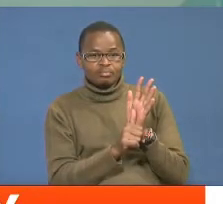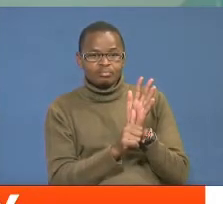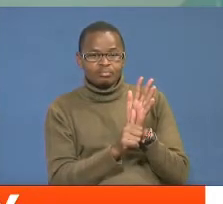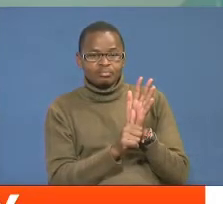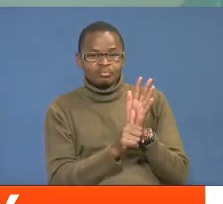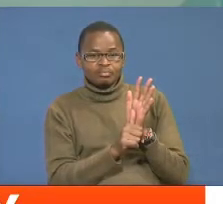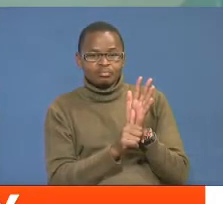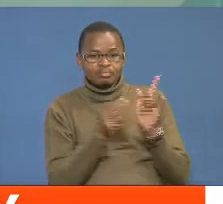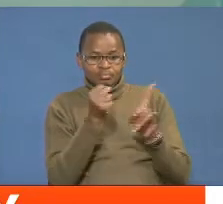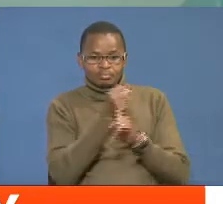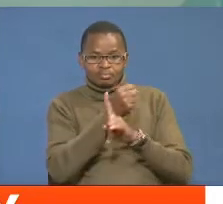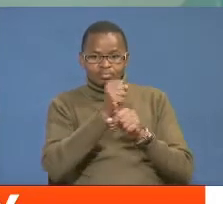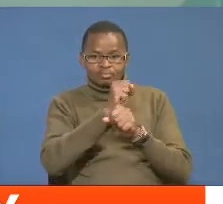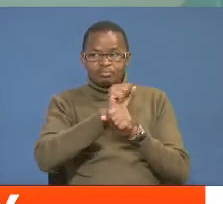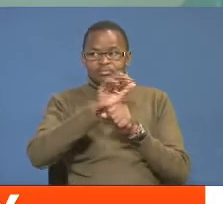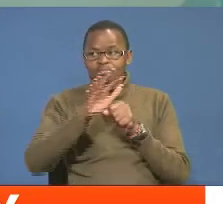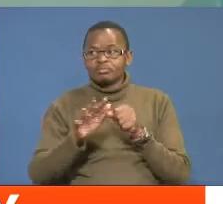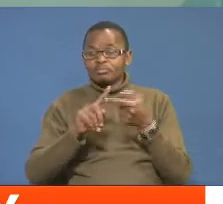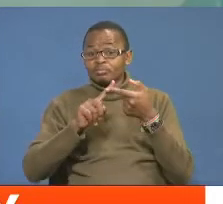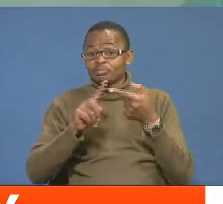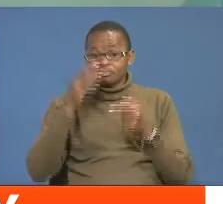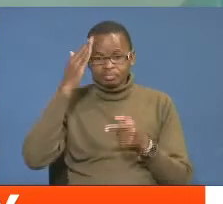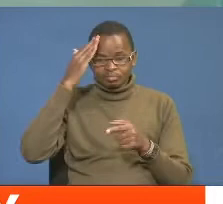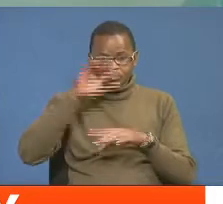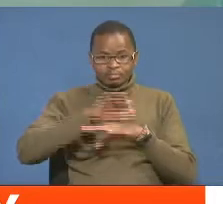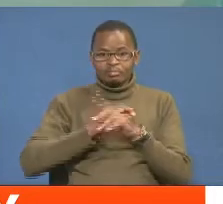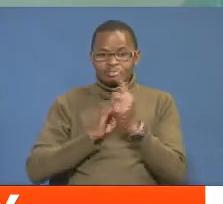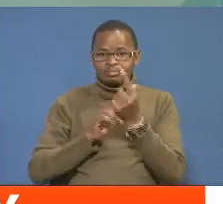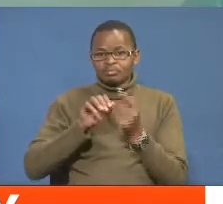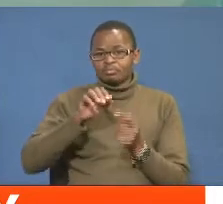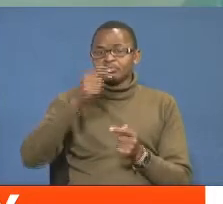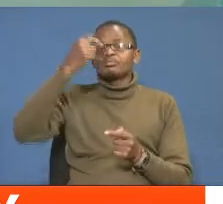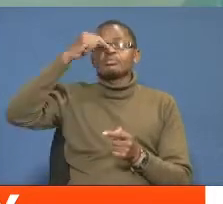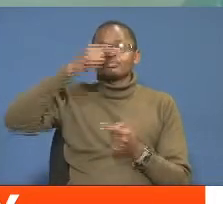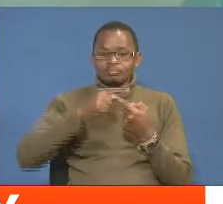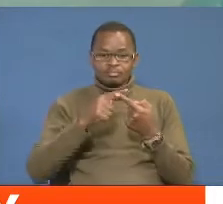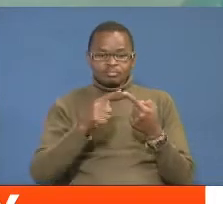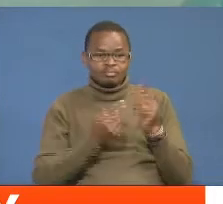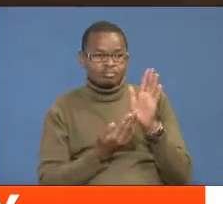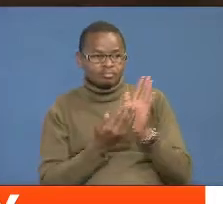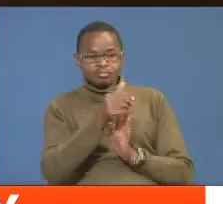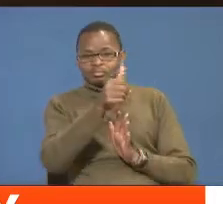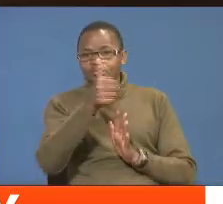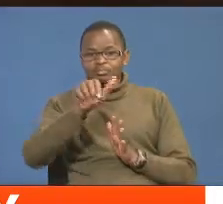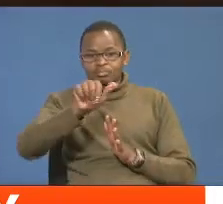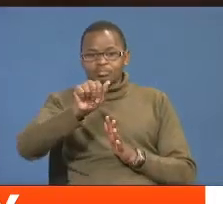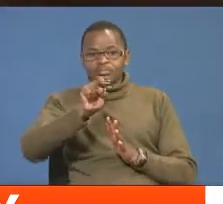you know, fight against COVID. But, you know, if you got the first vaccine, but you have not developed enough